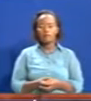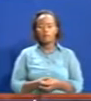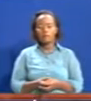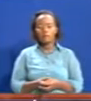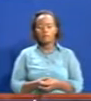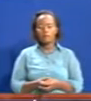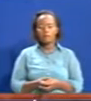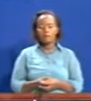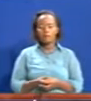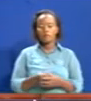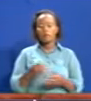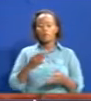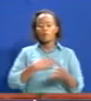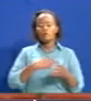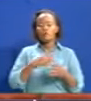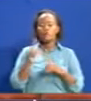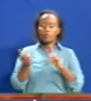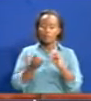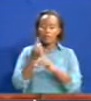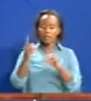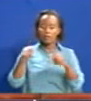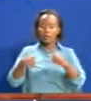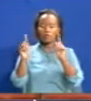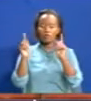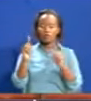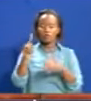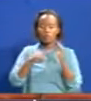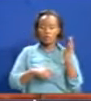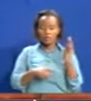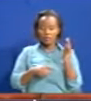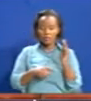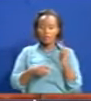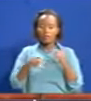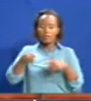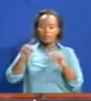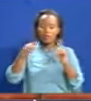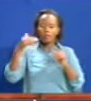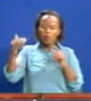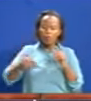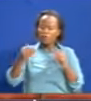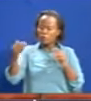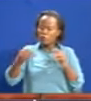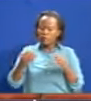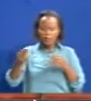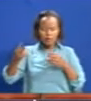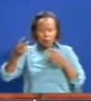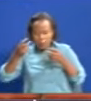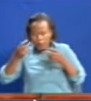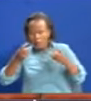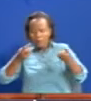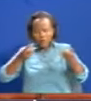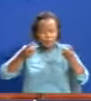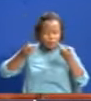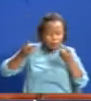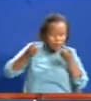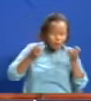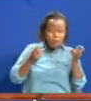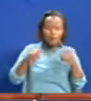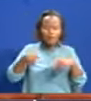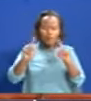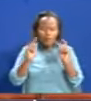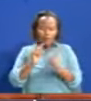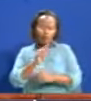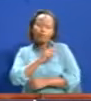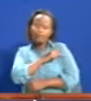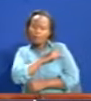I was touched by his humility. He listened to us. He was kind to us.